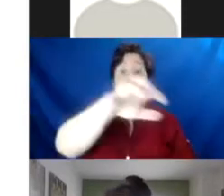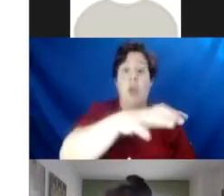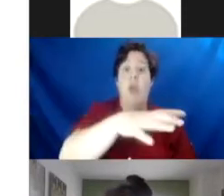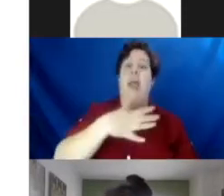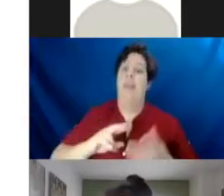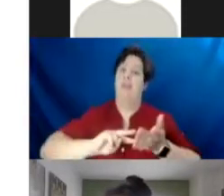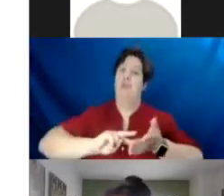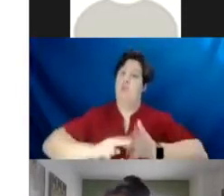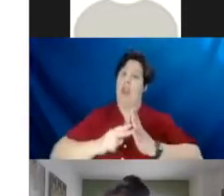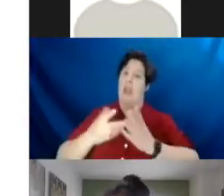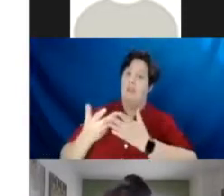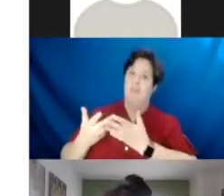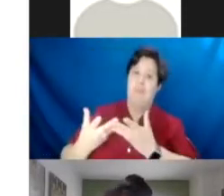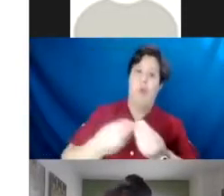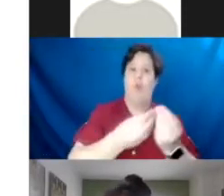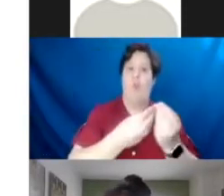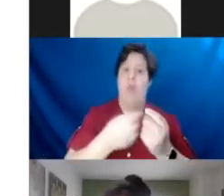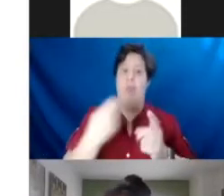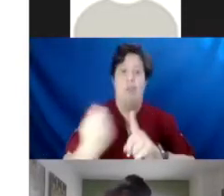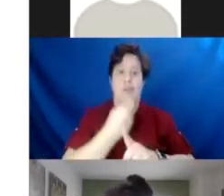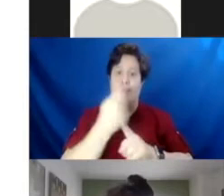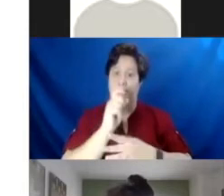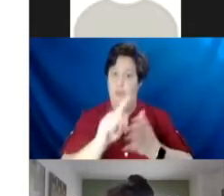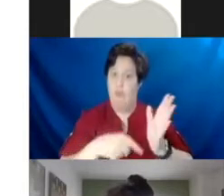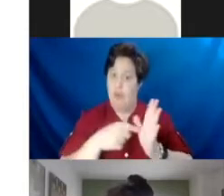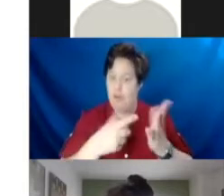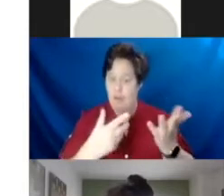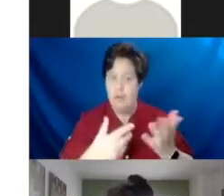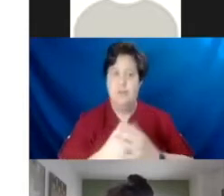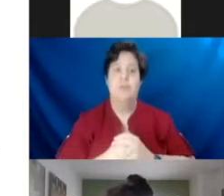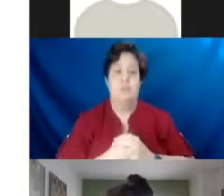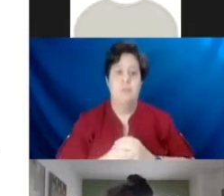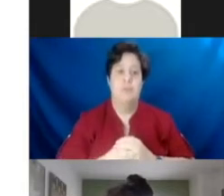this together with the successful projects. Slide, please.